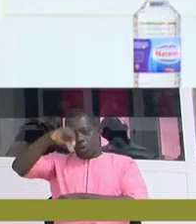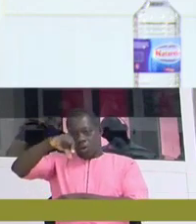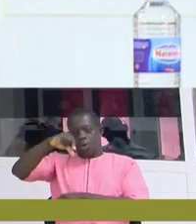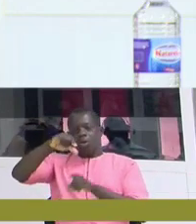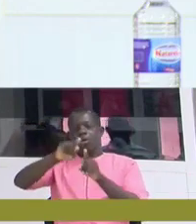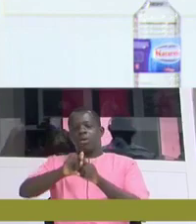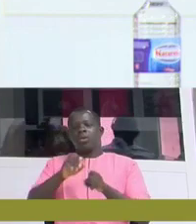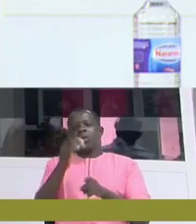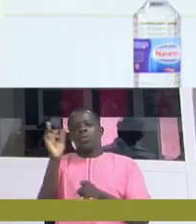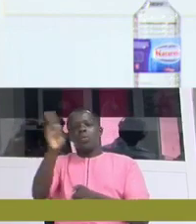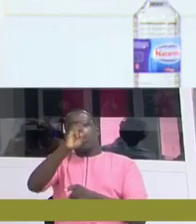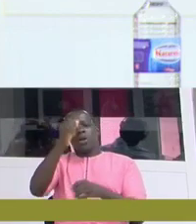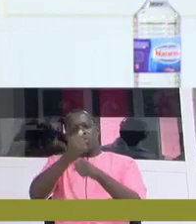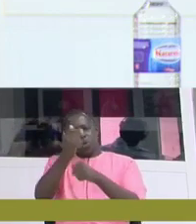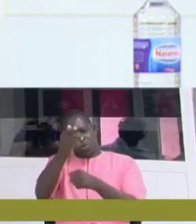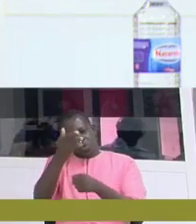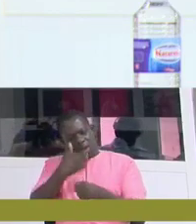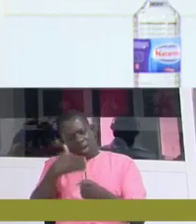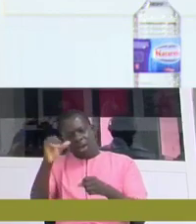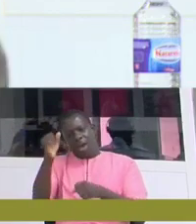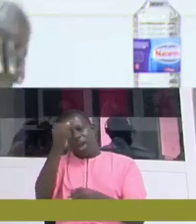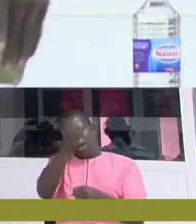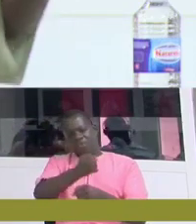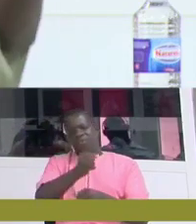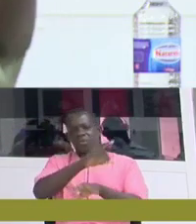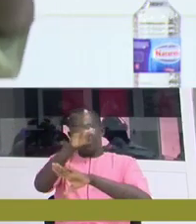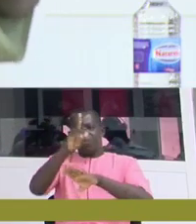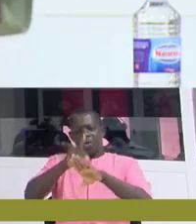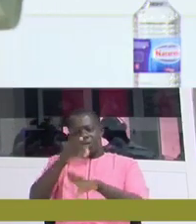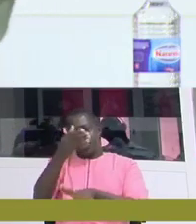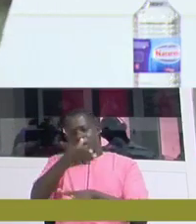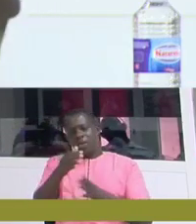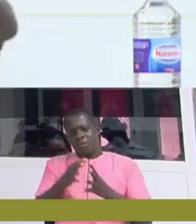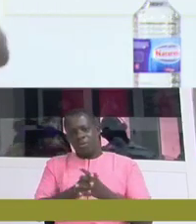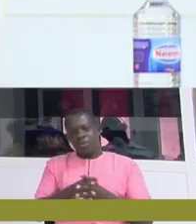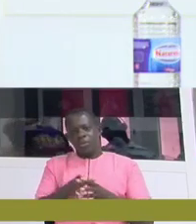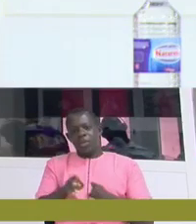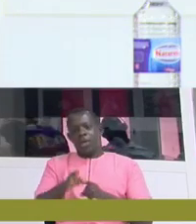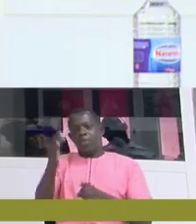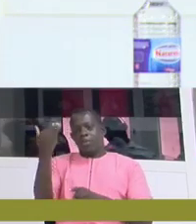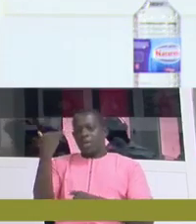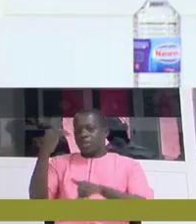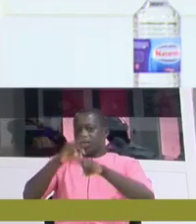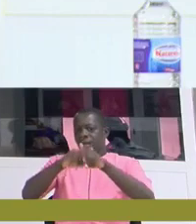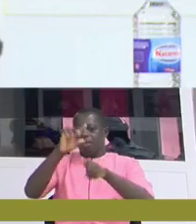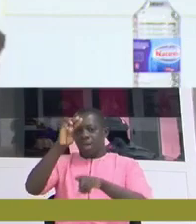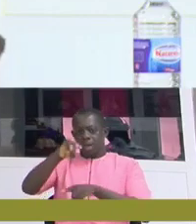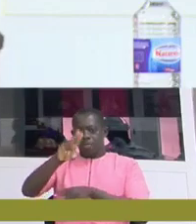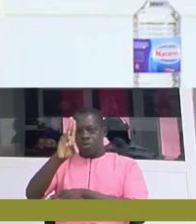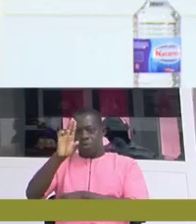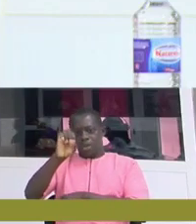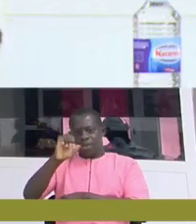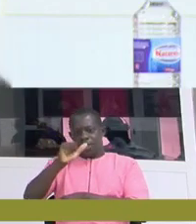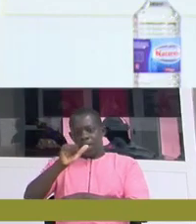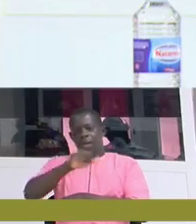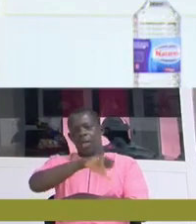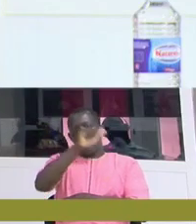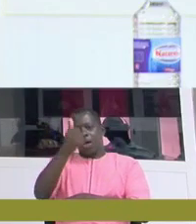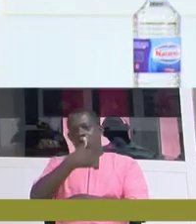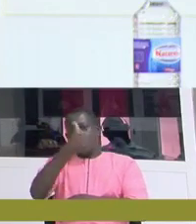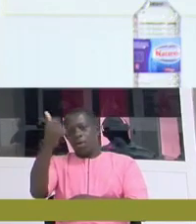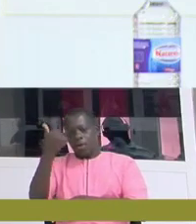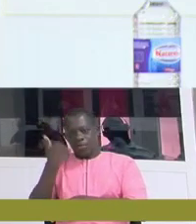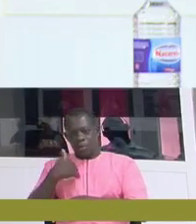dusiyang. I said to him, what brought you here? That time, Musa and the others had gone and Sana had